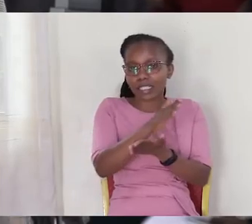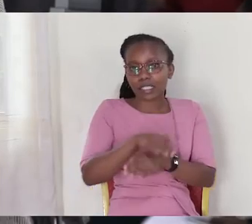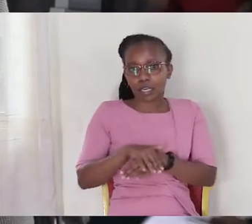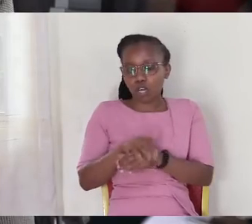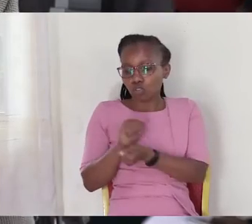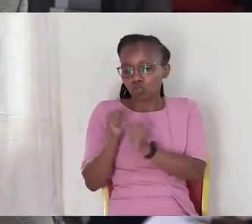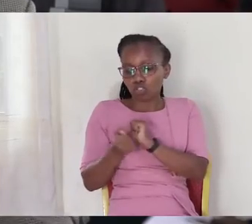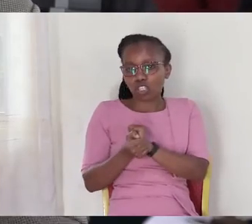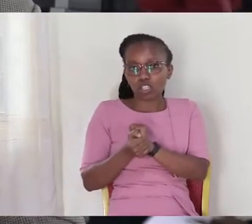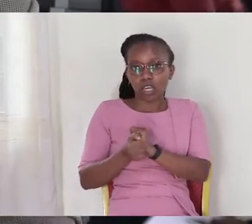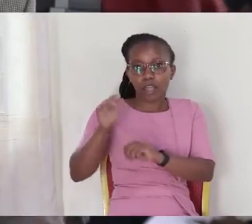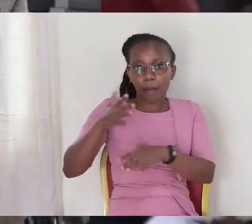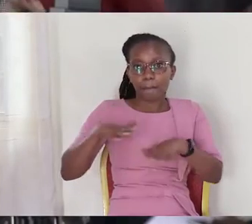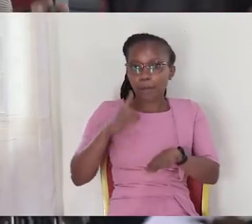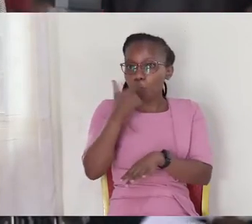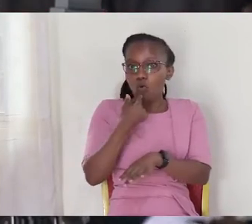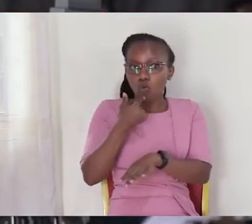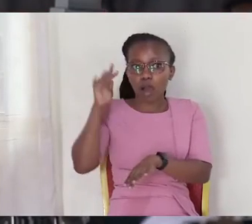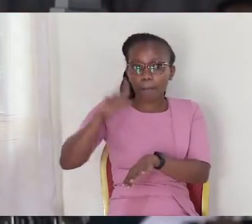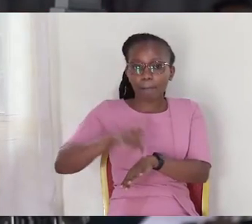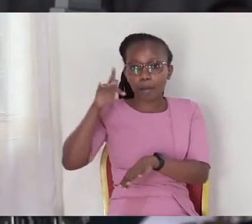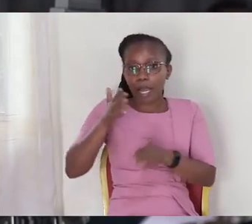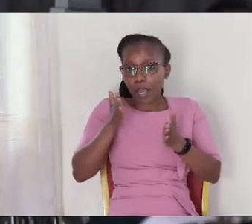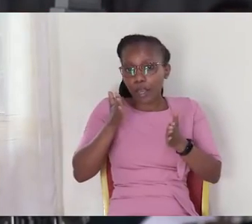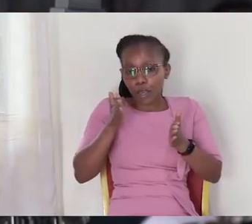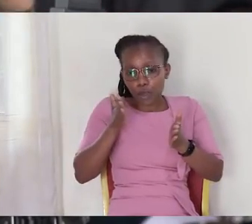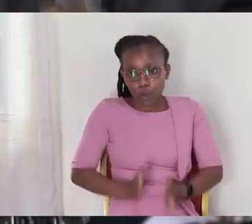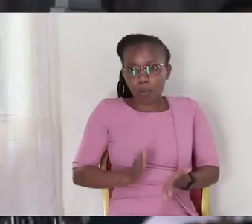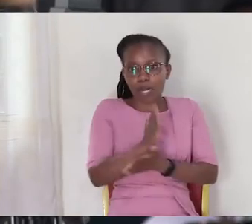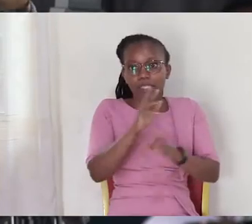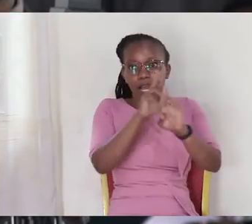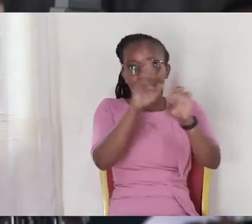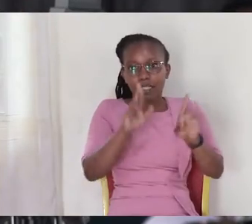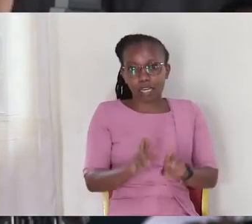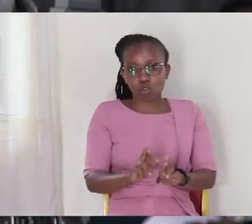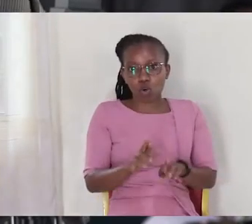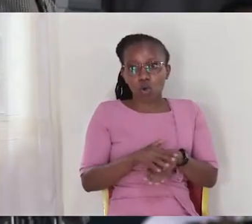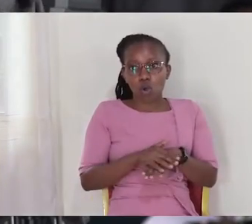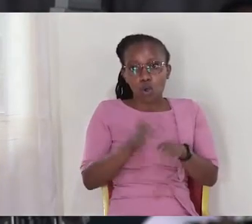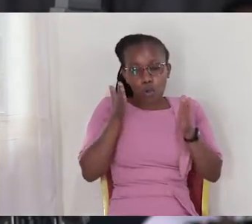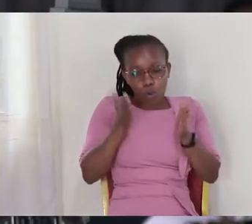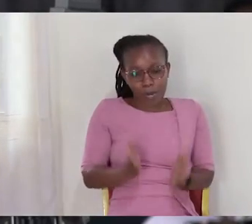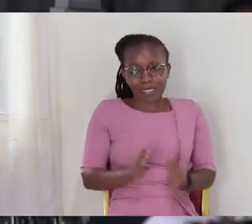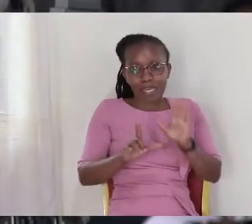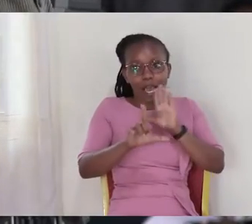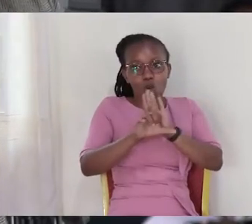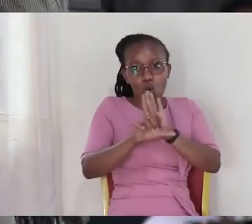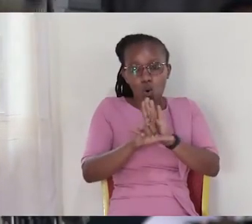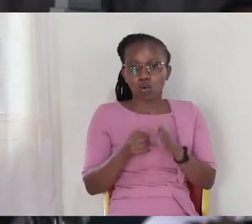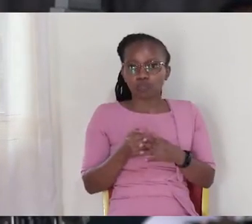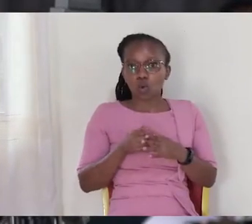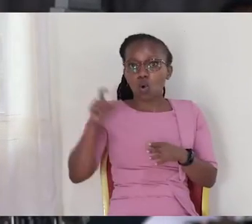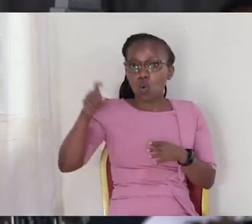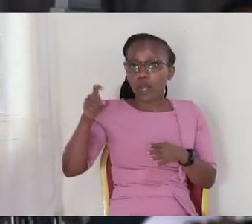remedy for victims of gross human gross violation of human rights and international humanitarian law, we need to